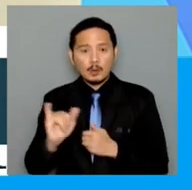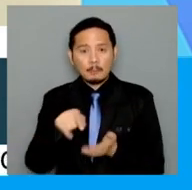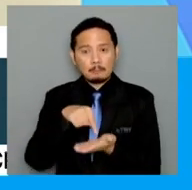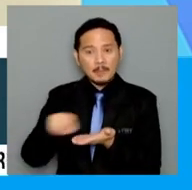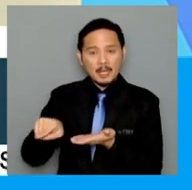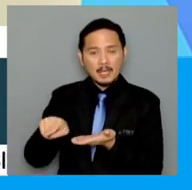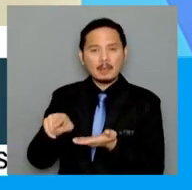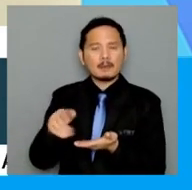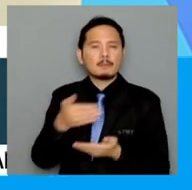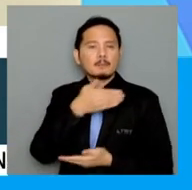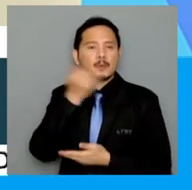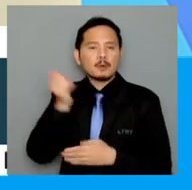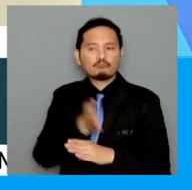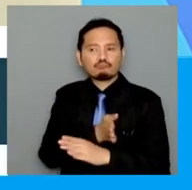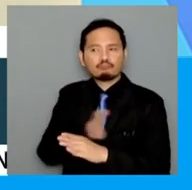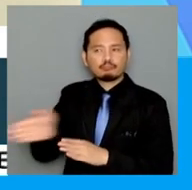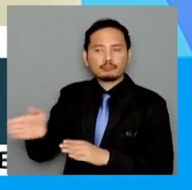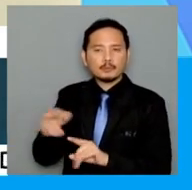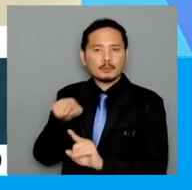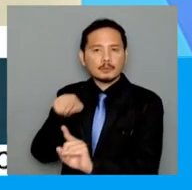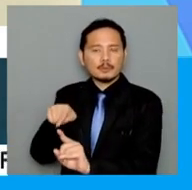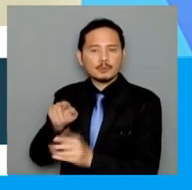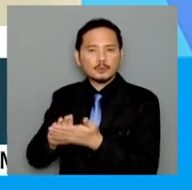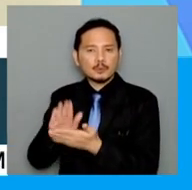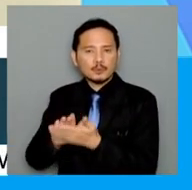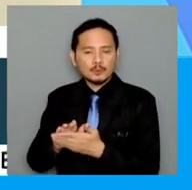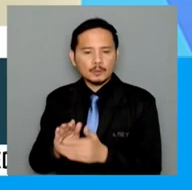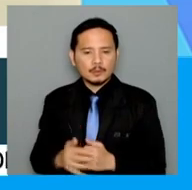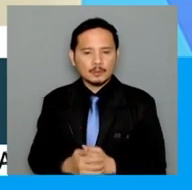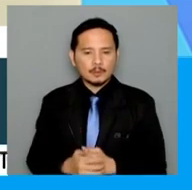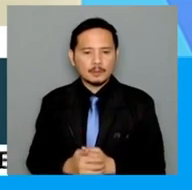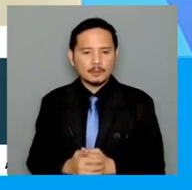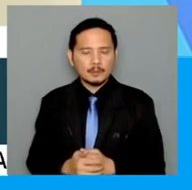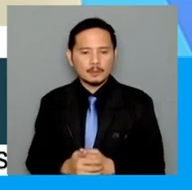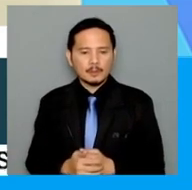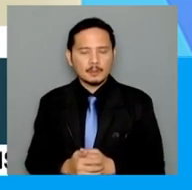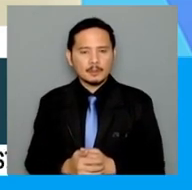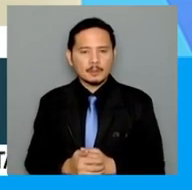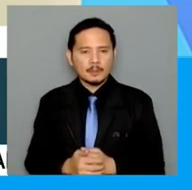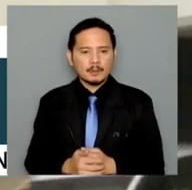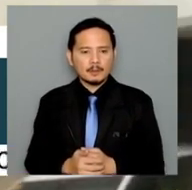na manggagaling sa Colegio de San Lorenzo.